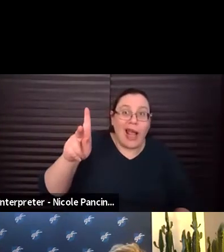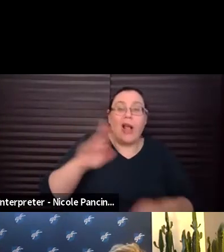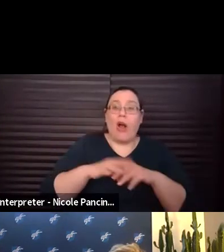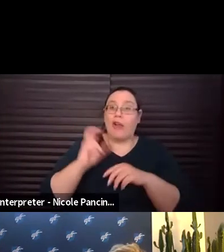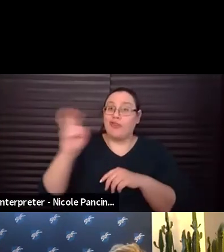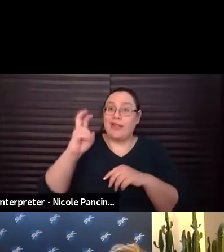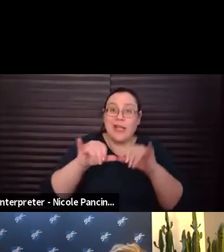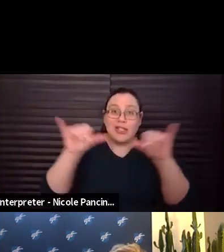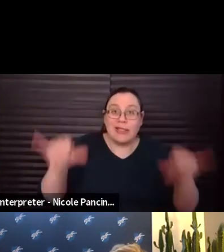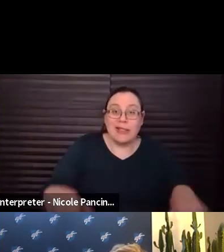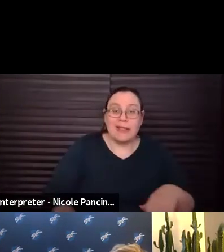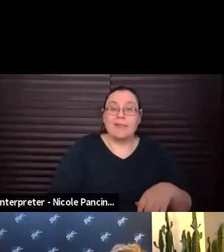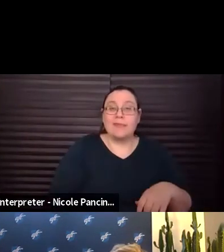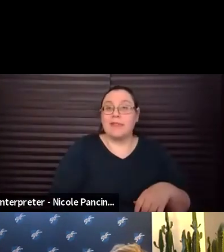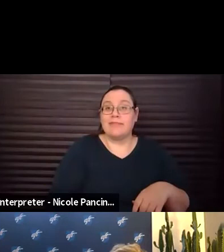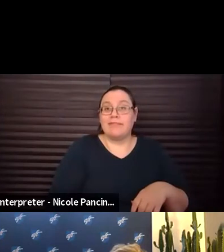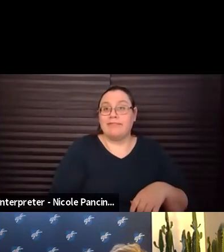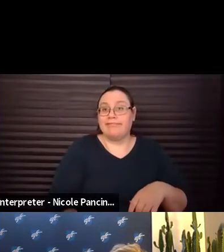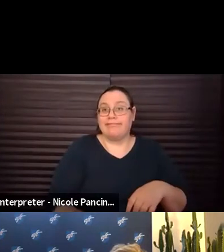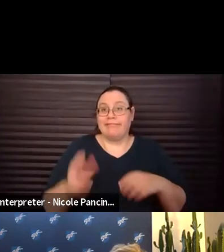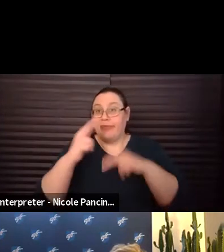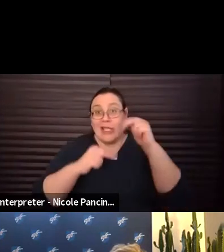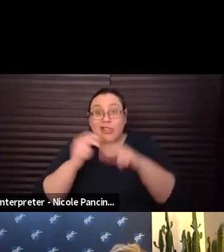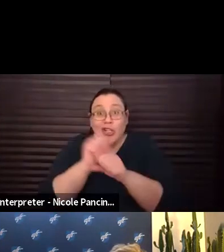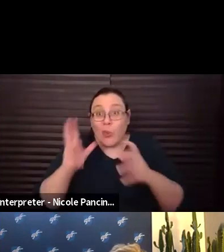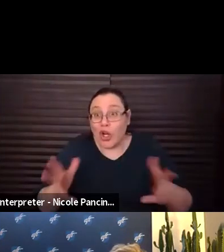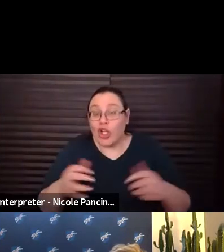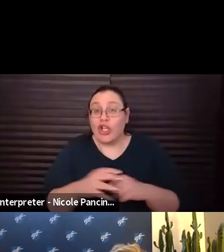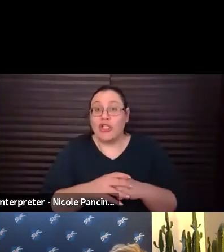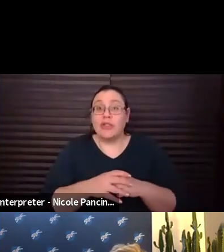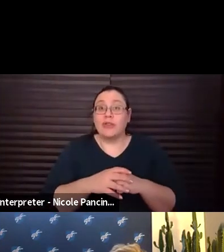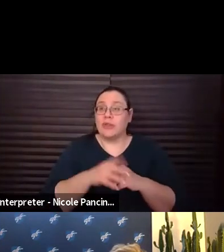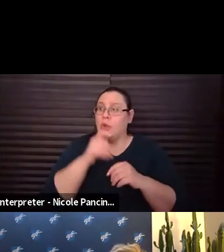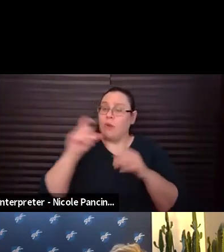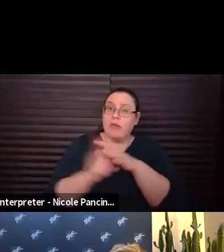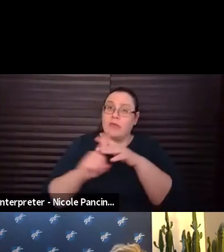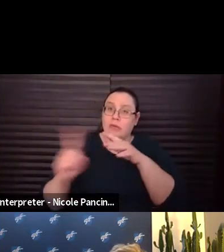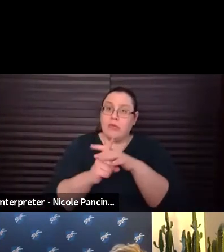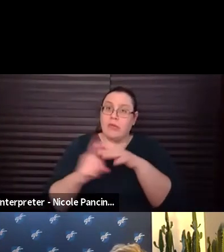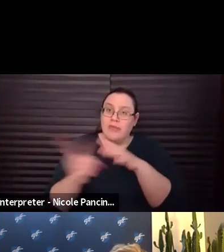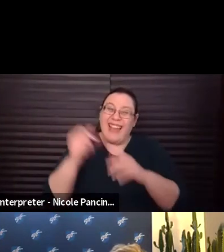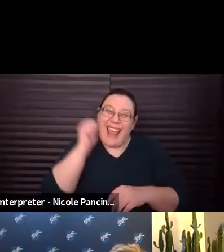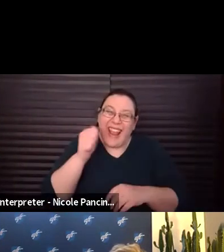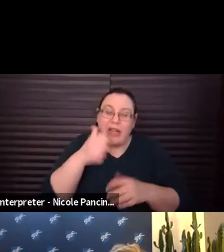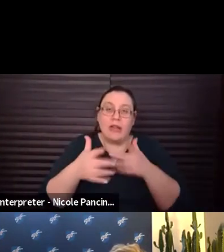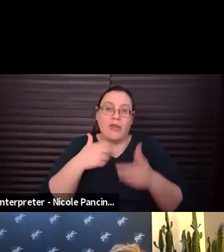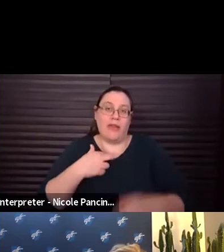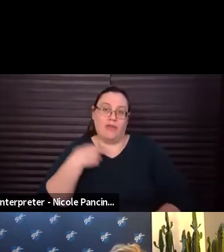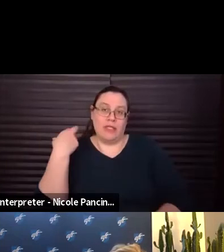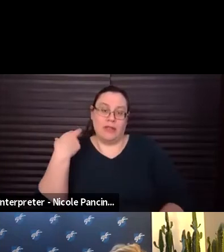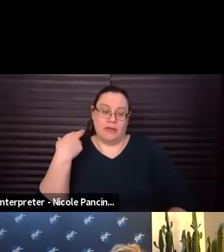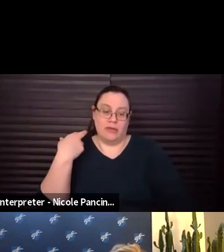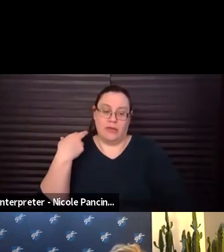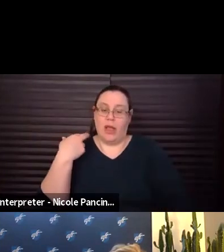transportation systems, construction workers who are showing up every day despite the risks. I could go